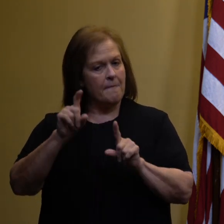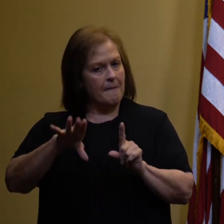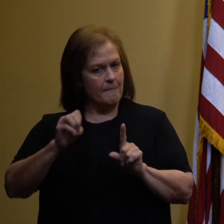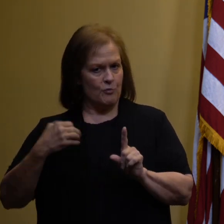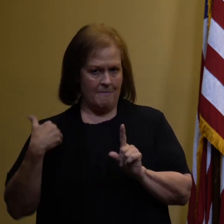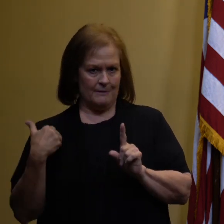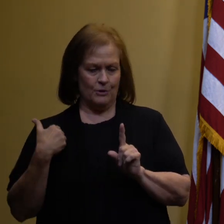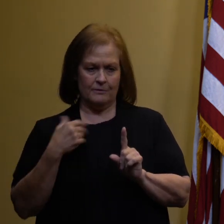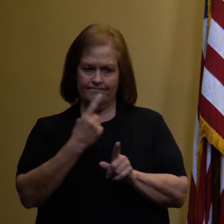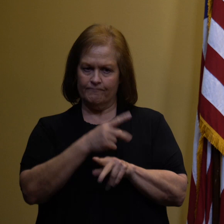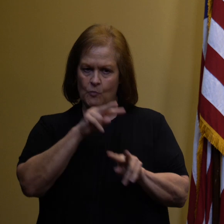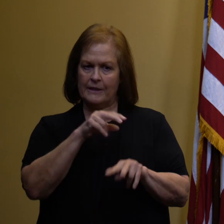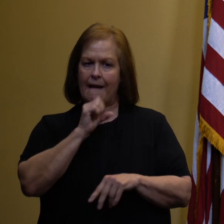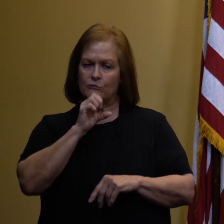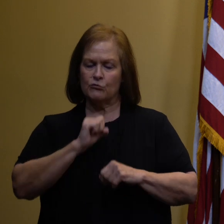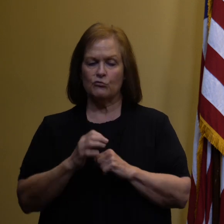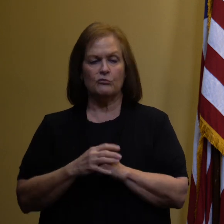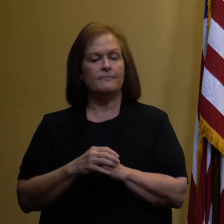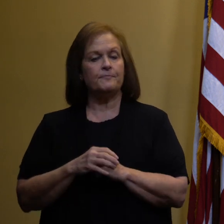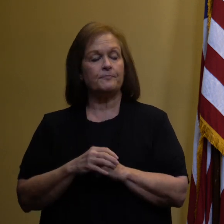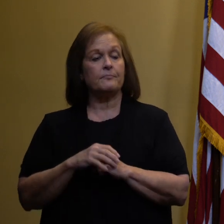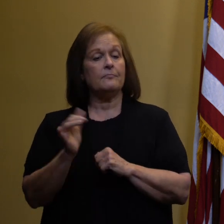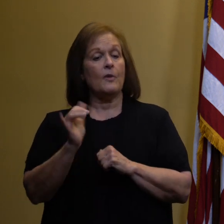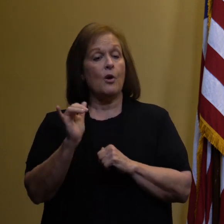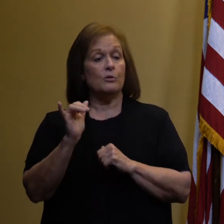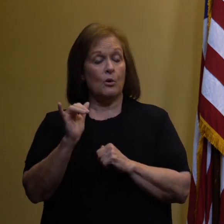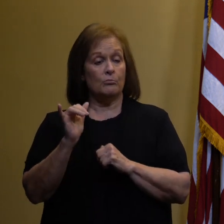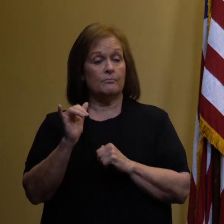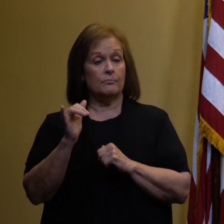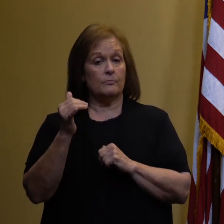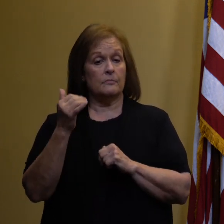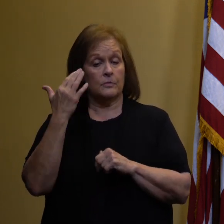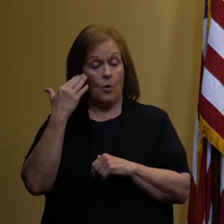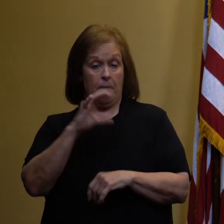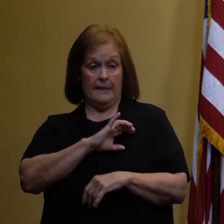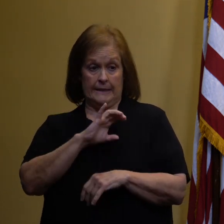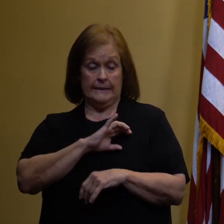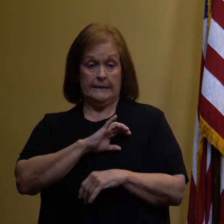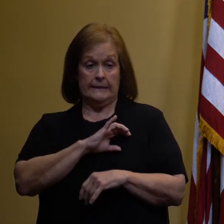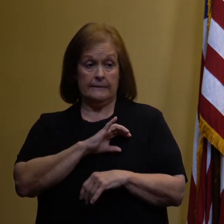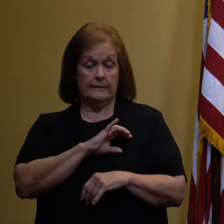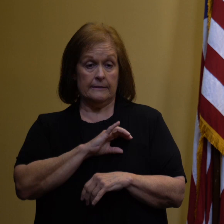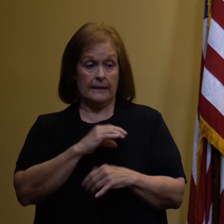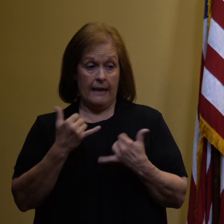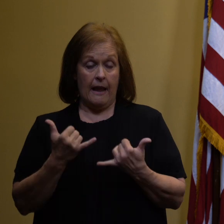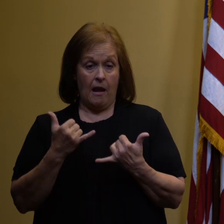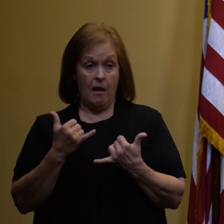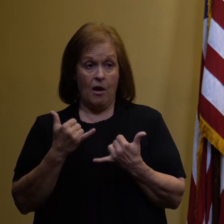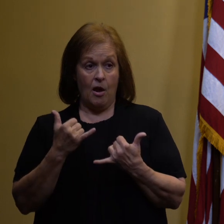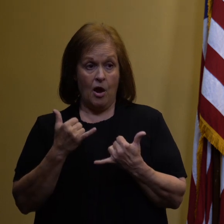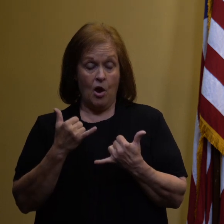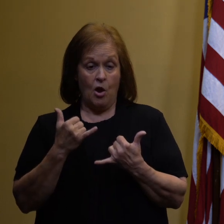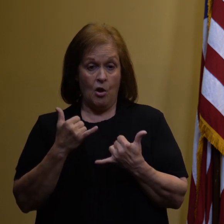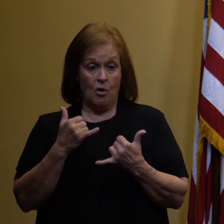responsible. I also want you all to know that, hey, we have NOPD cracking down on these